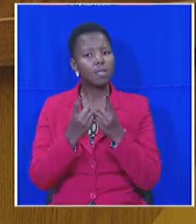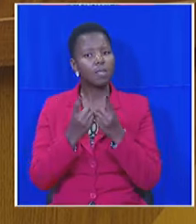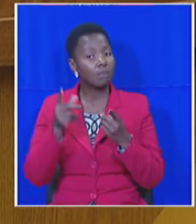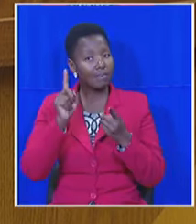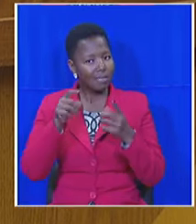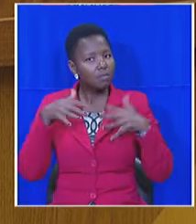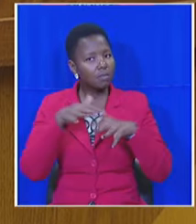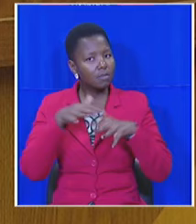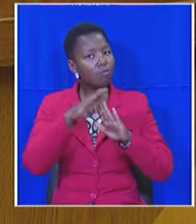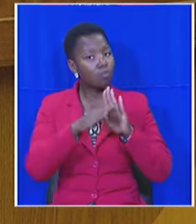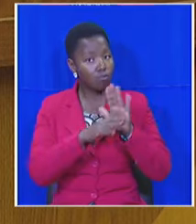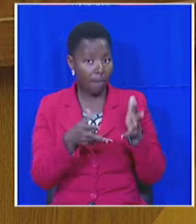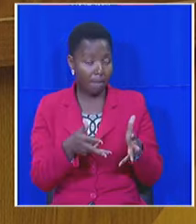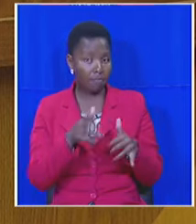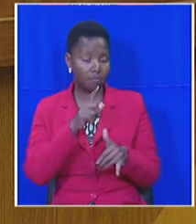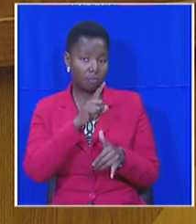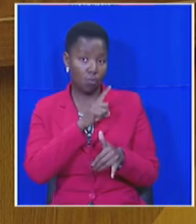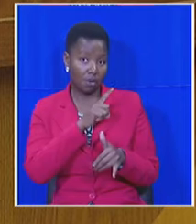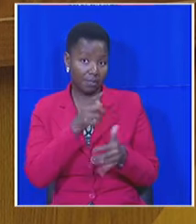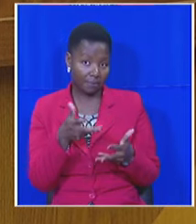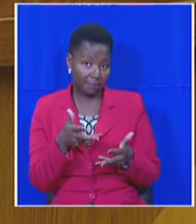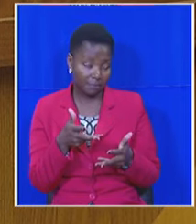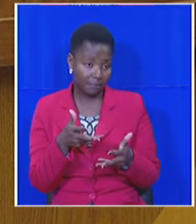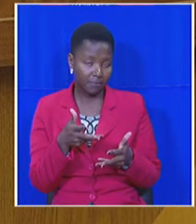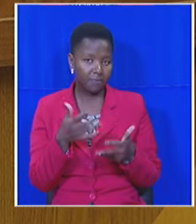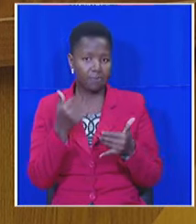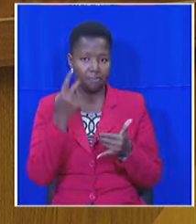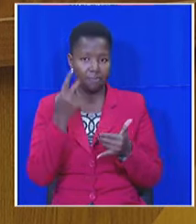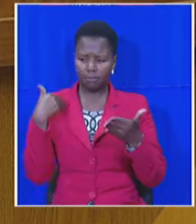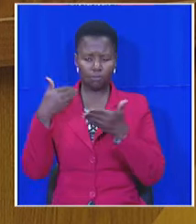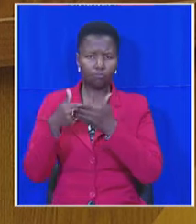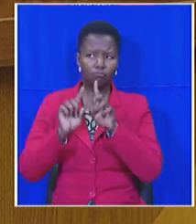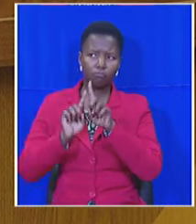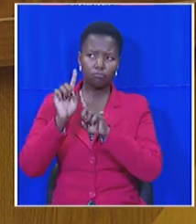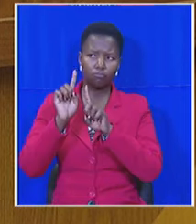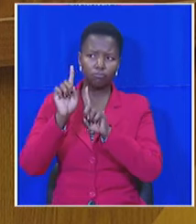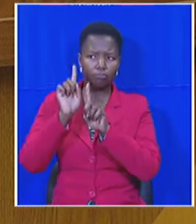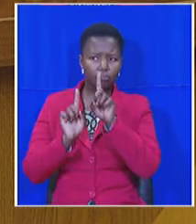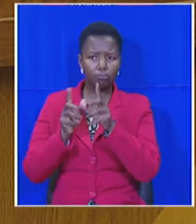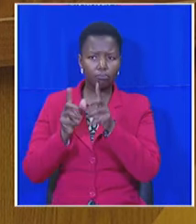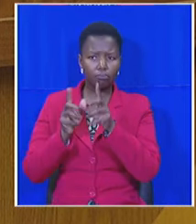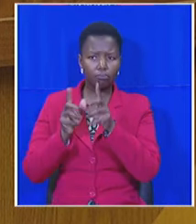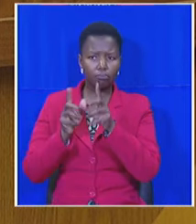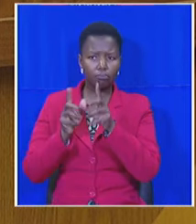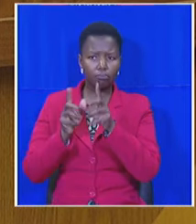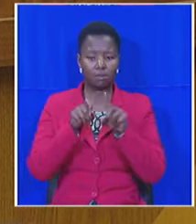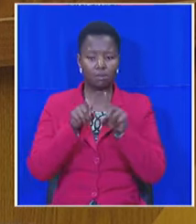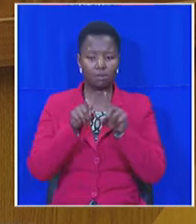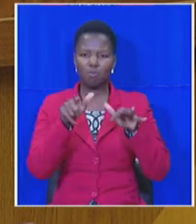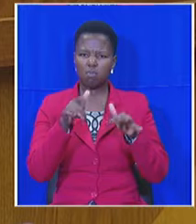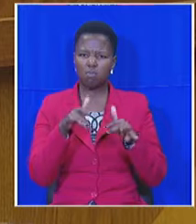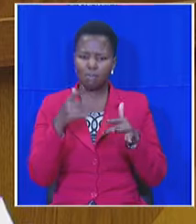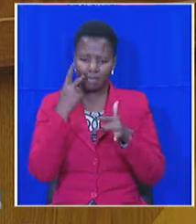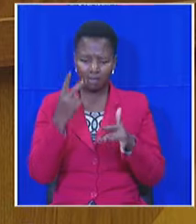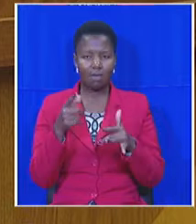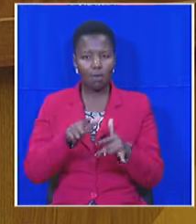of this program, Chair, so that to measurable improvement in the citizen experience of the local government that can